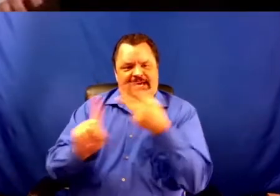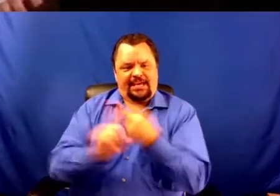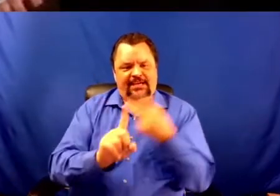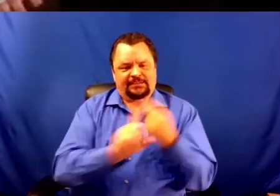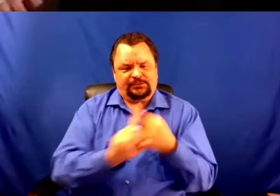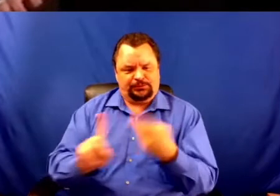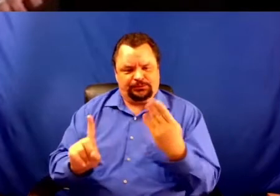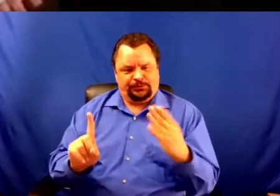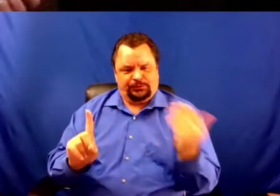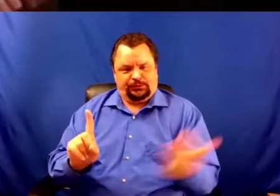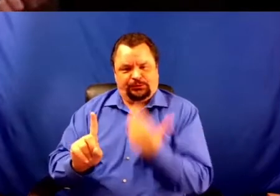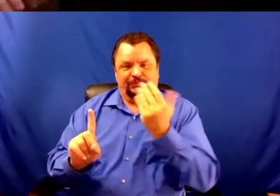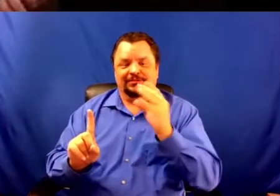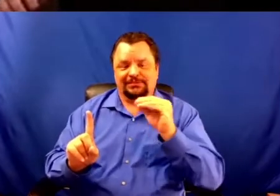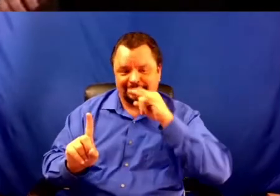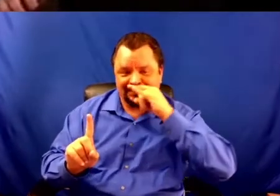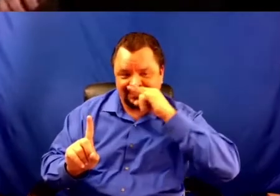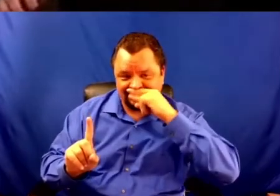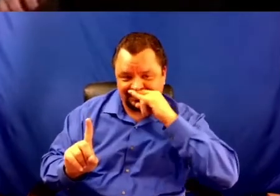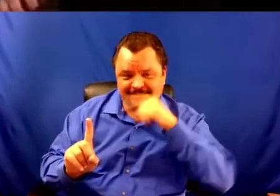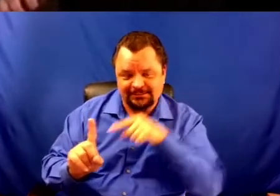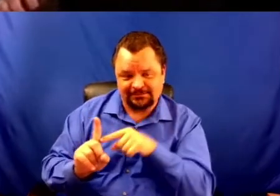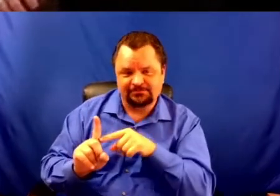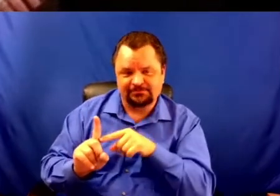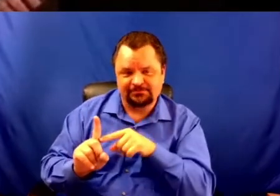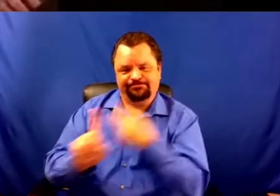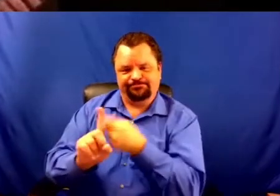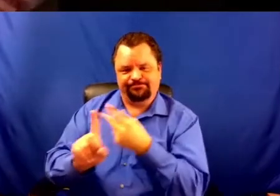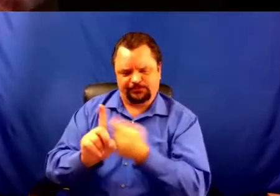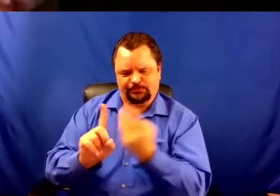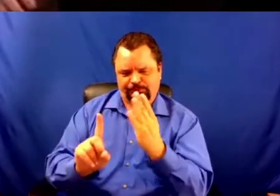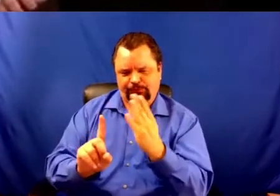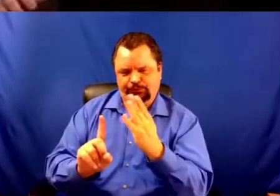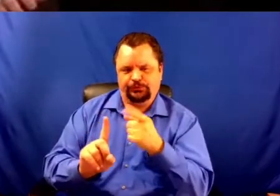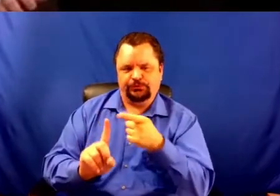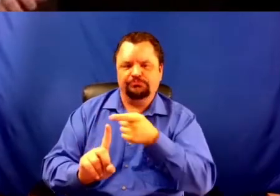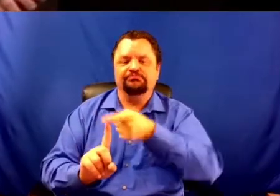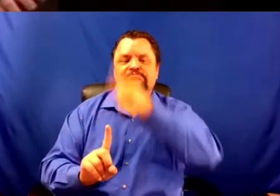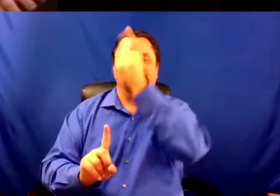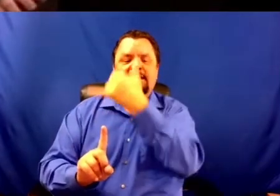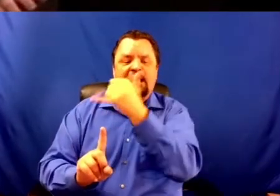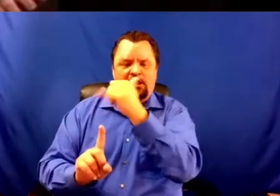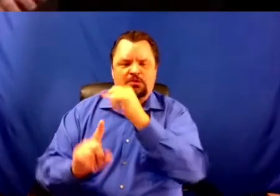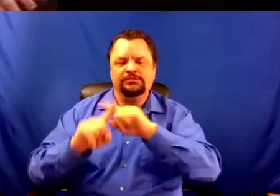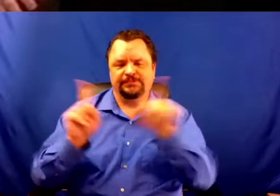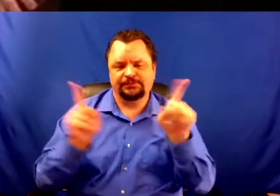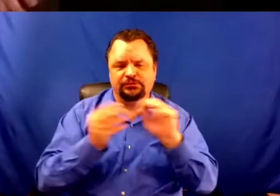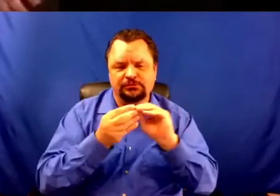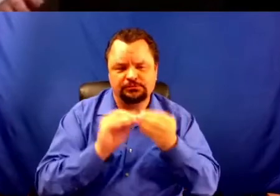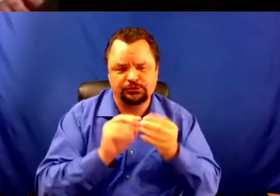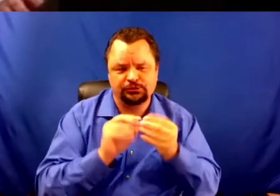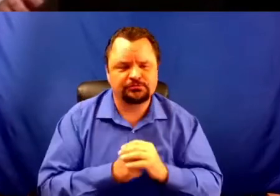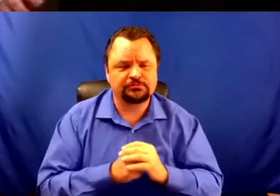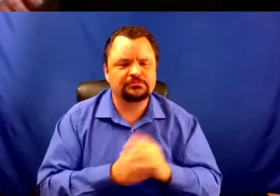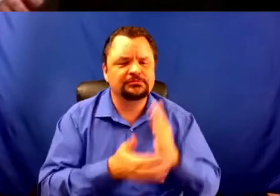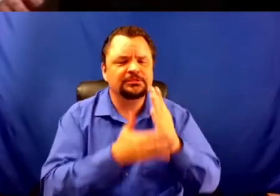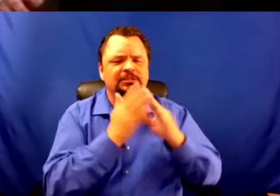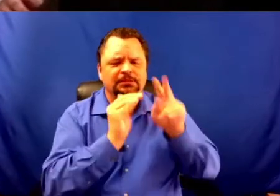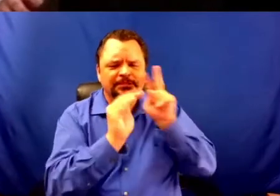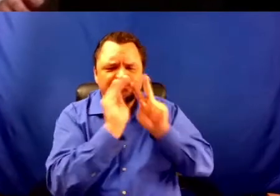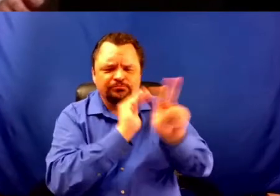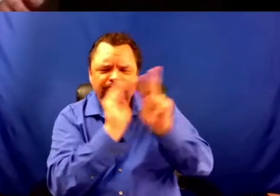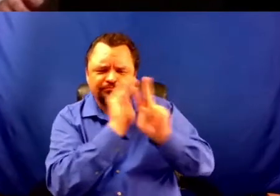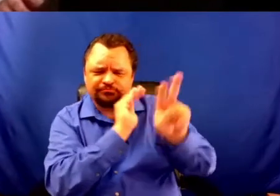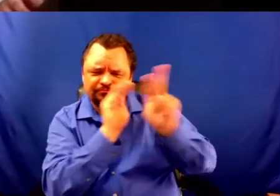people getting vaccinated, more and more new kiddos as they become eligible. Next slide, please. We are doing some